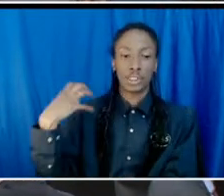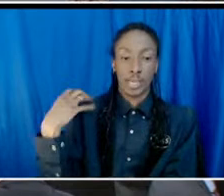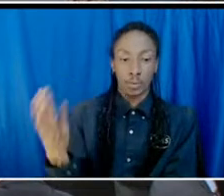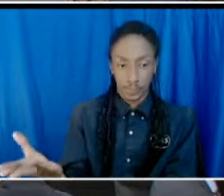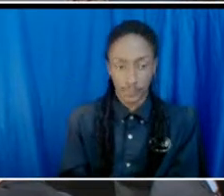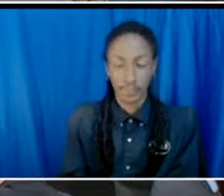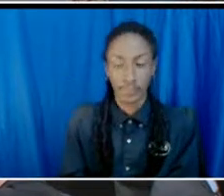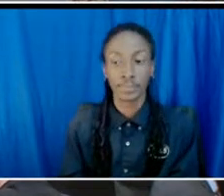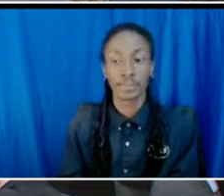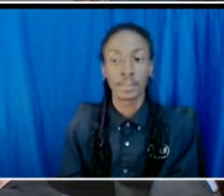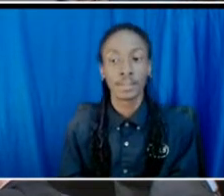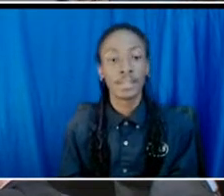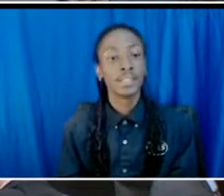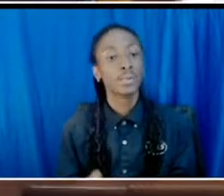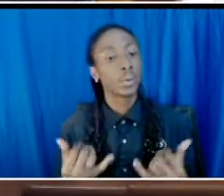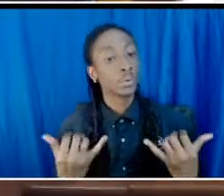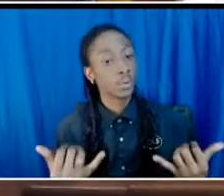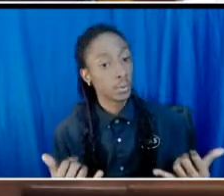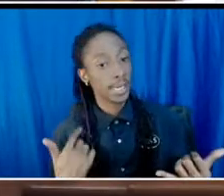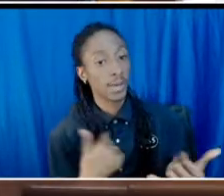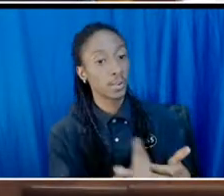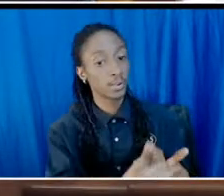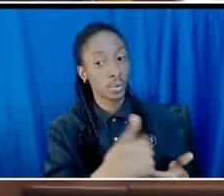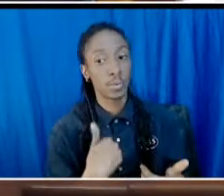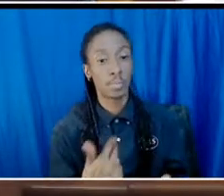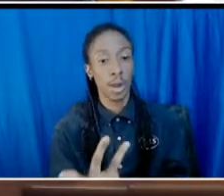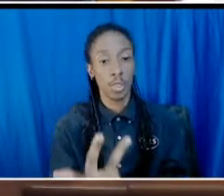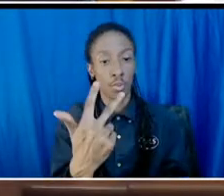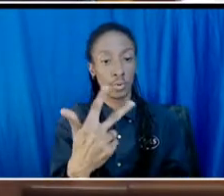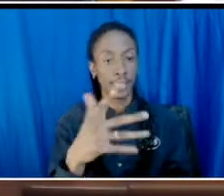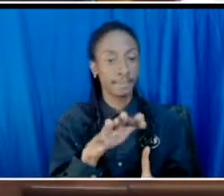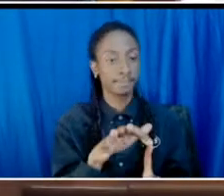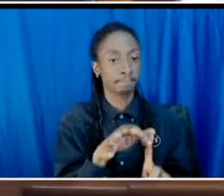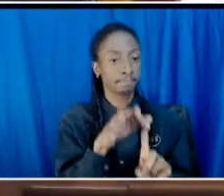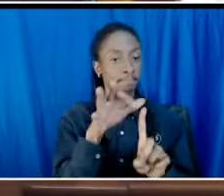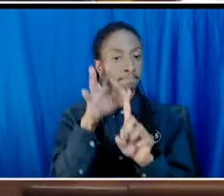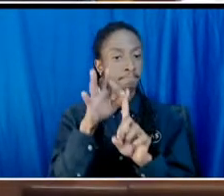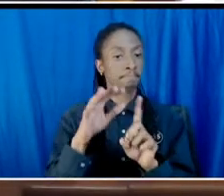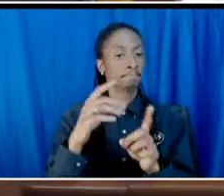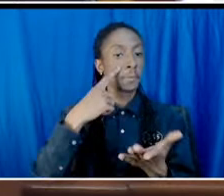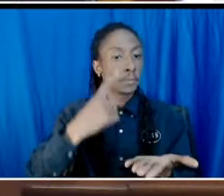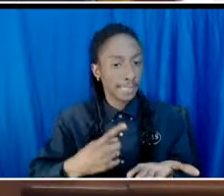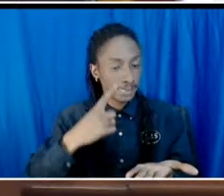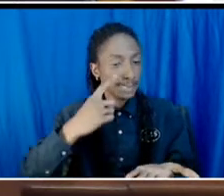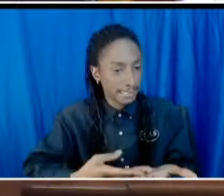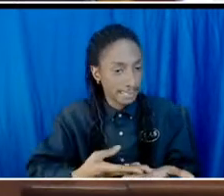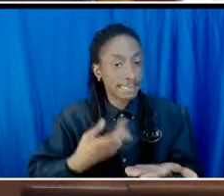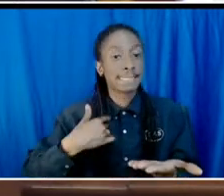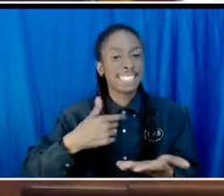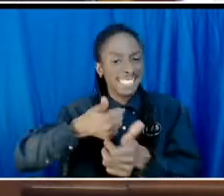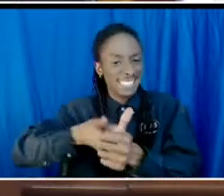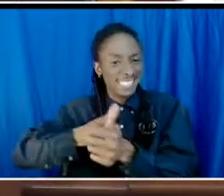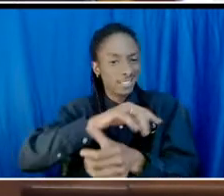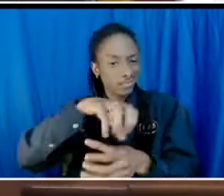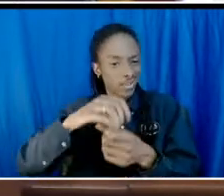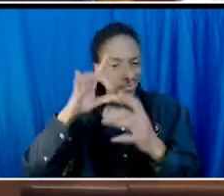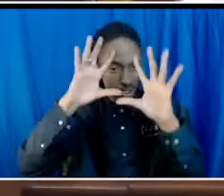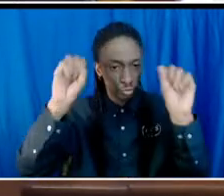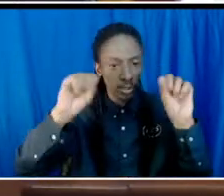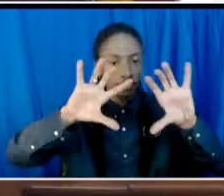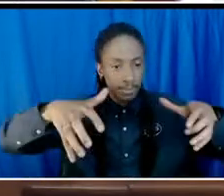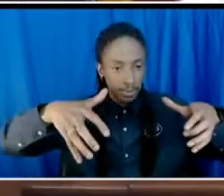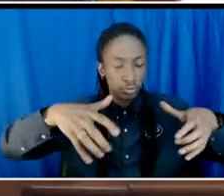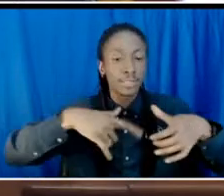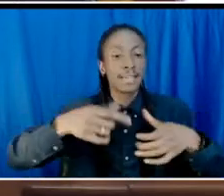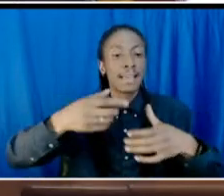We're joined today by three distinguished witnesses who each served in the Trump administration in the months